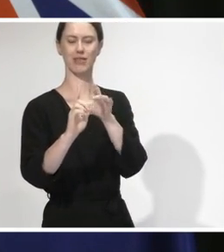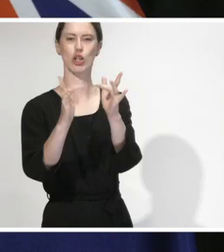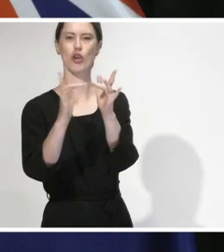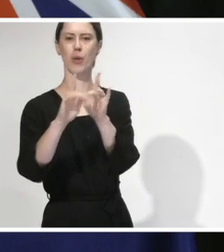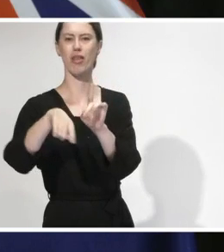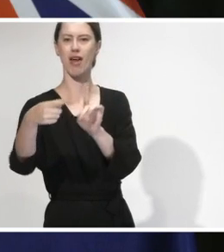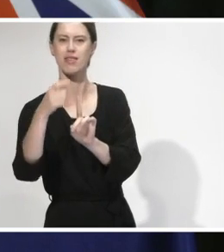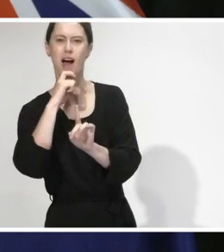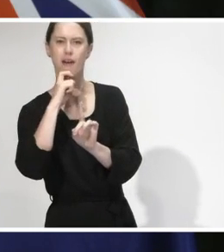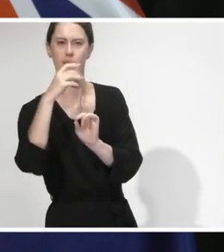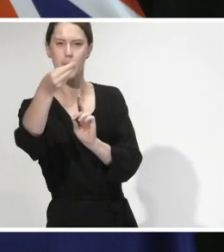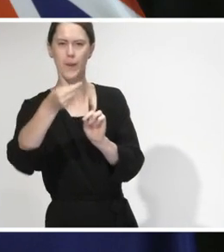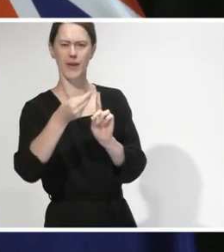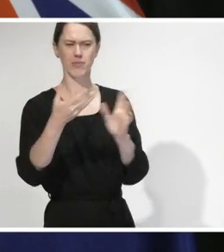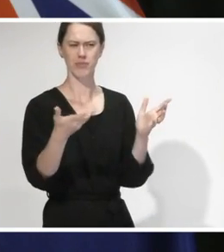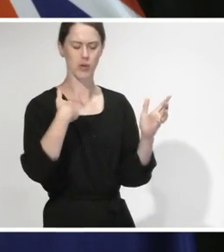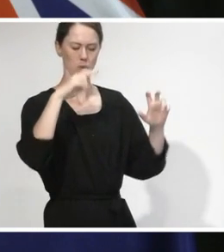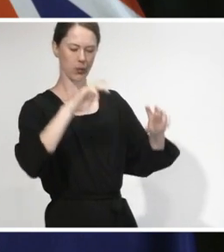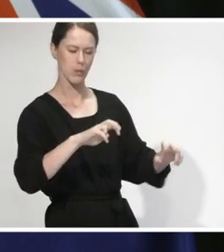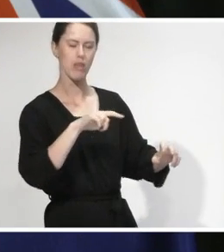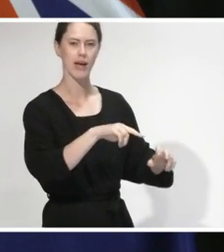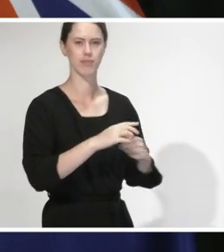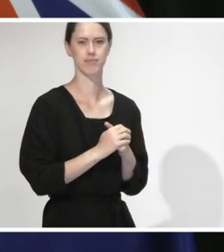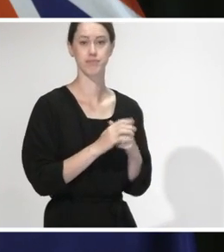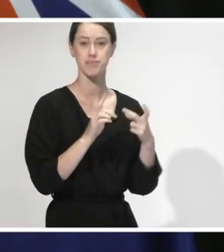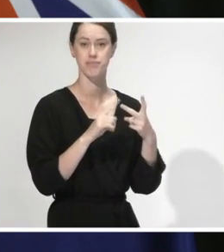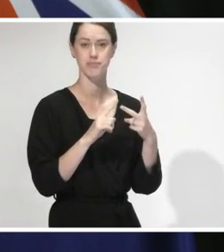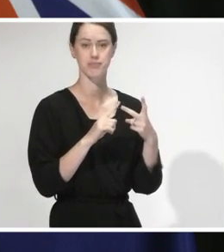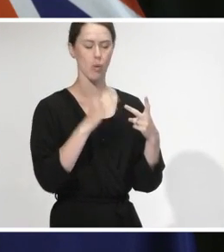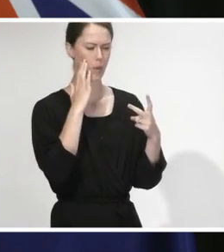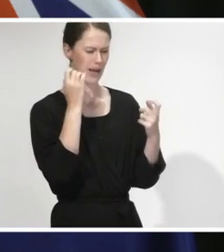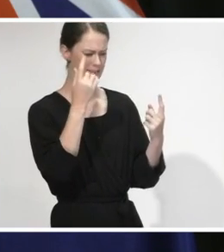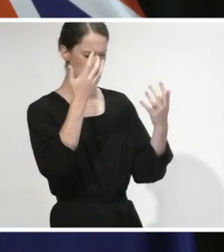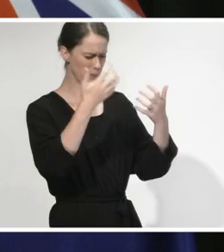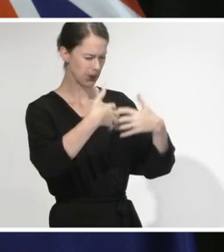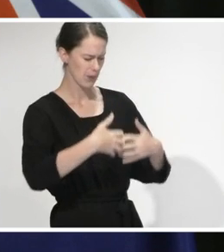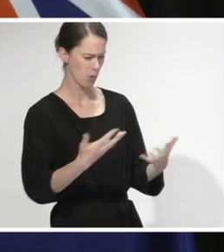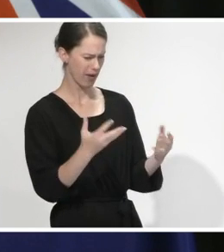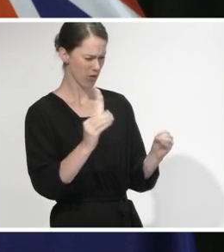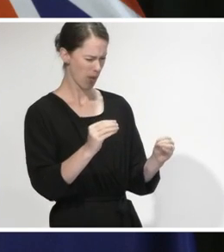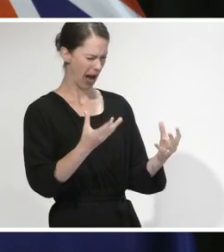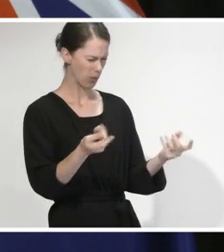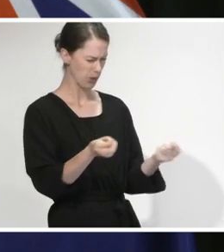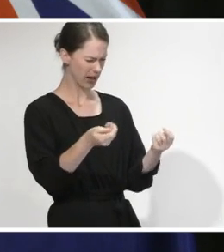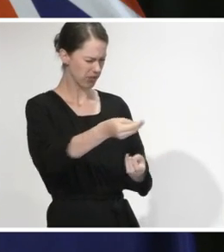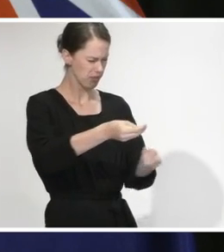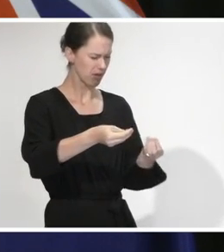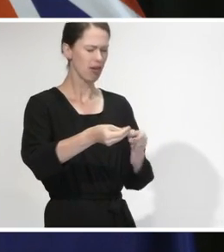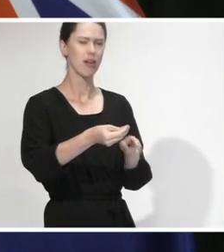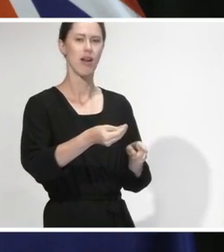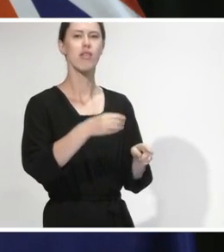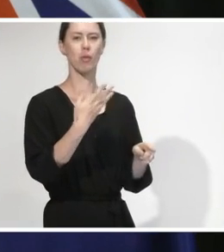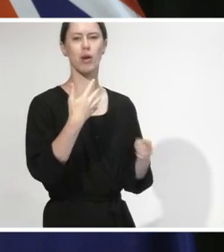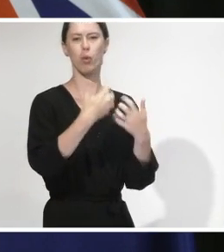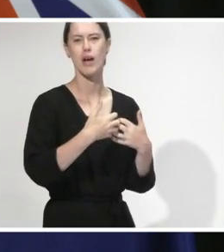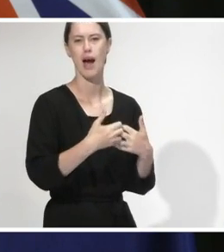of another staff member? I think that's the important thing. And then by understanding that, we can get a better understanding of what else we may need to do to